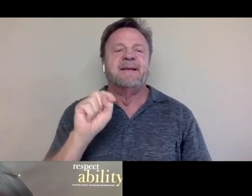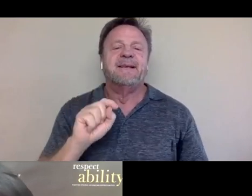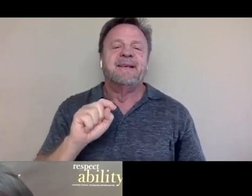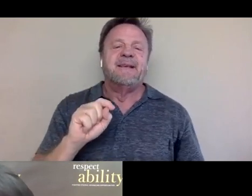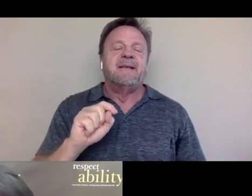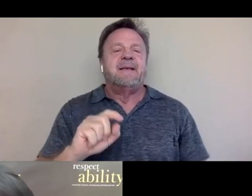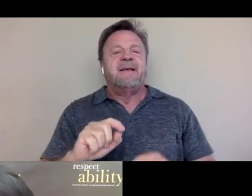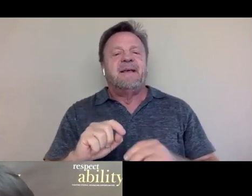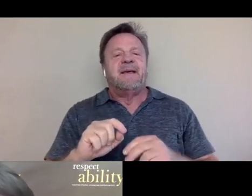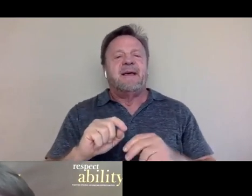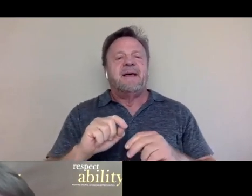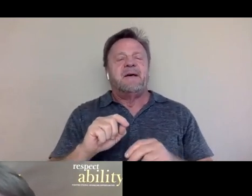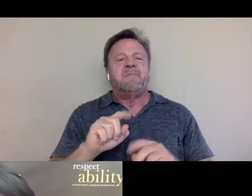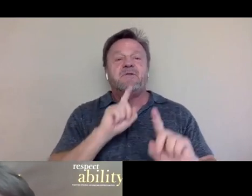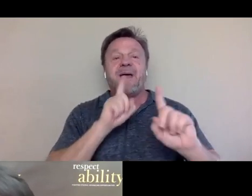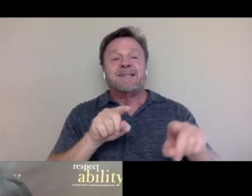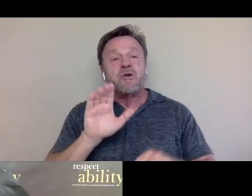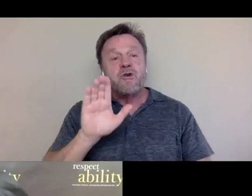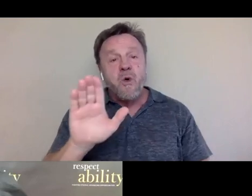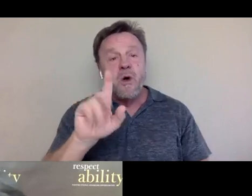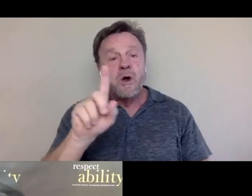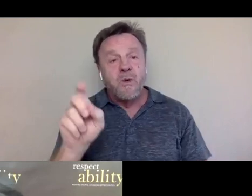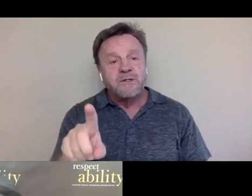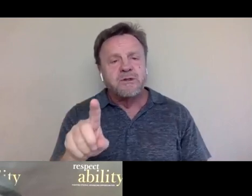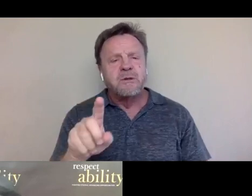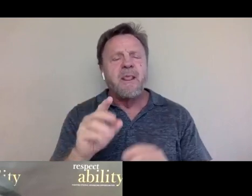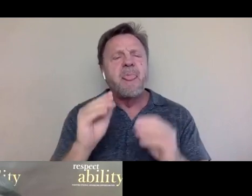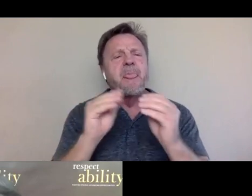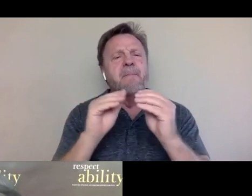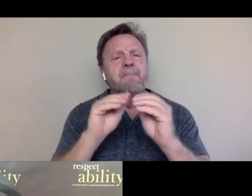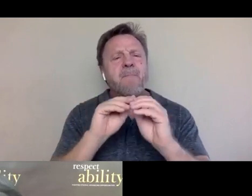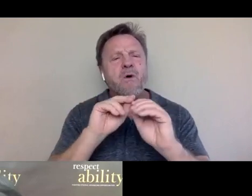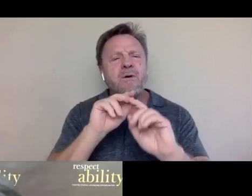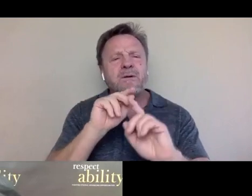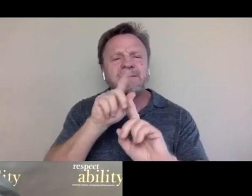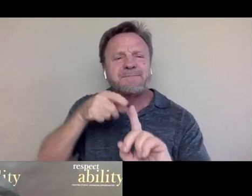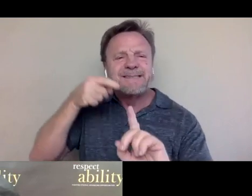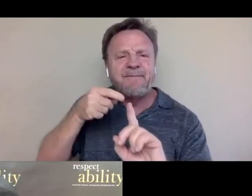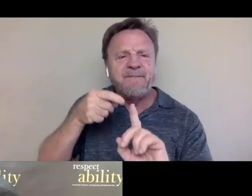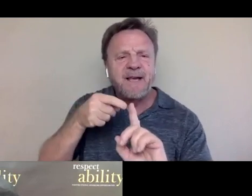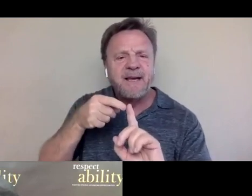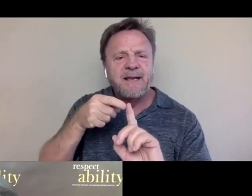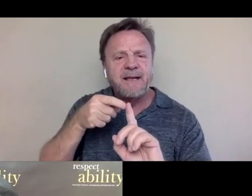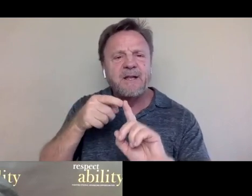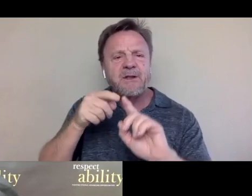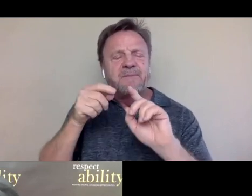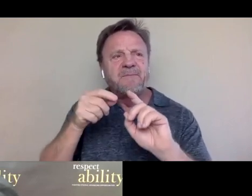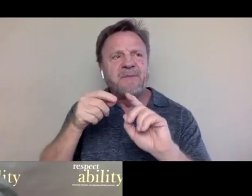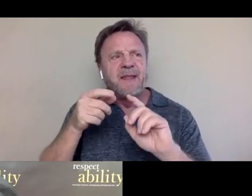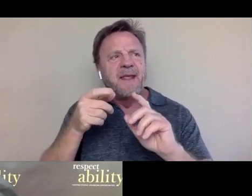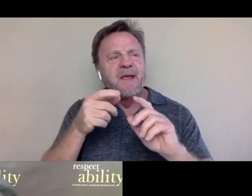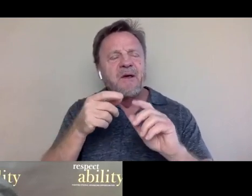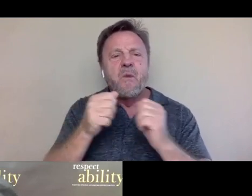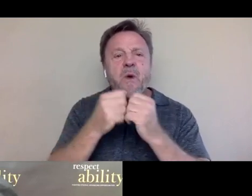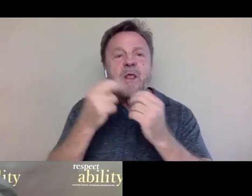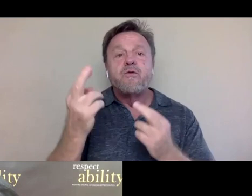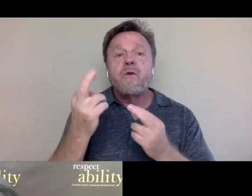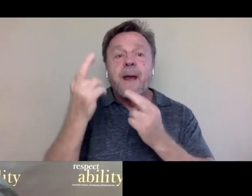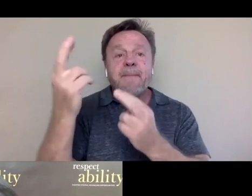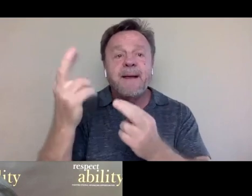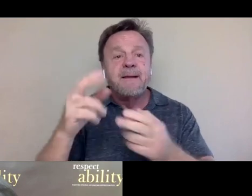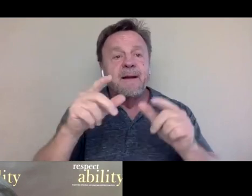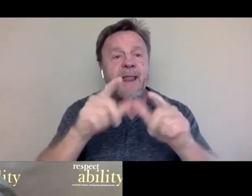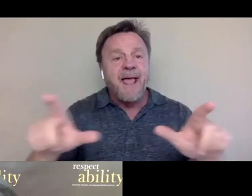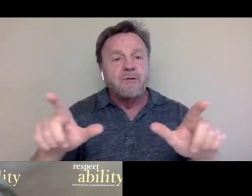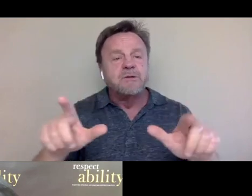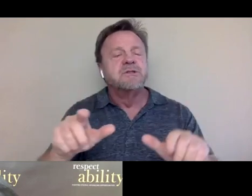But to your question, is the more specific you can be with recommended language. So